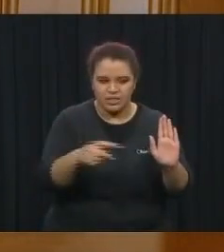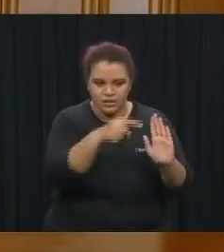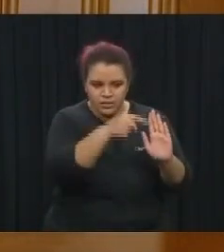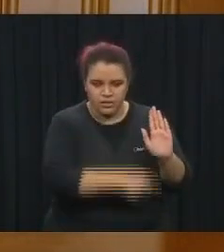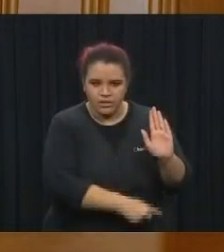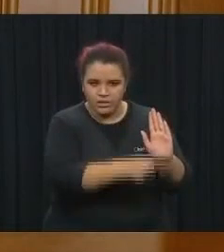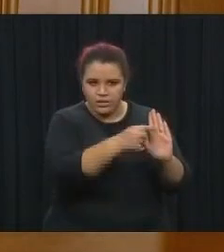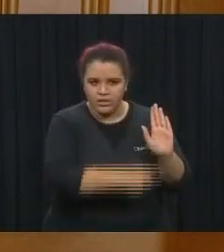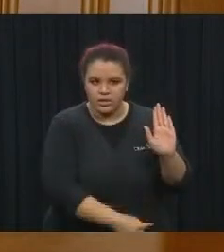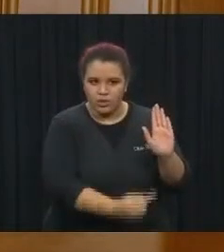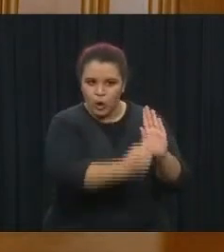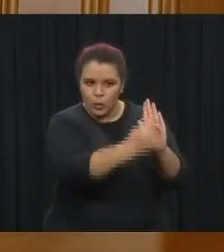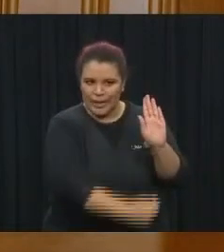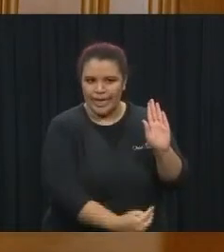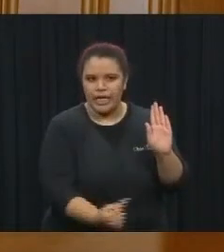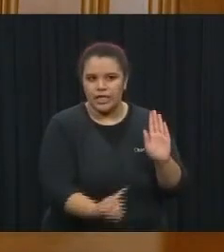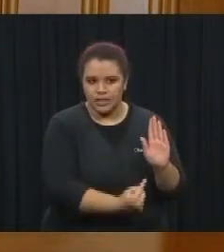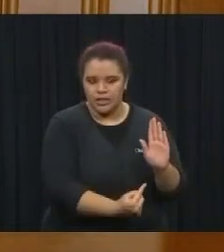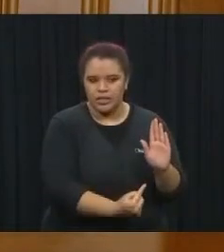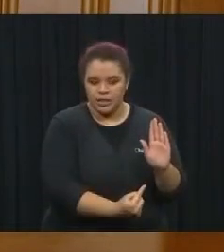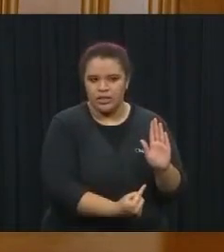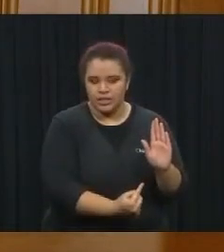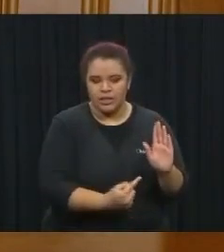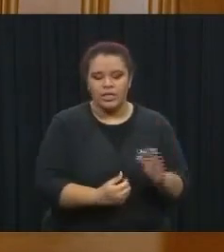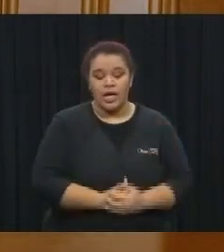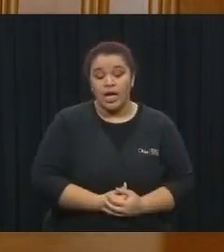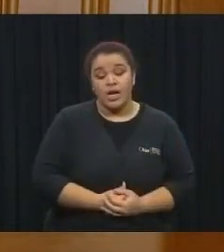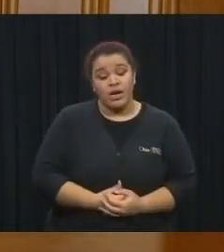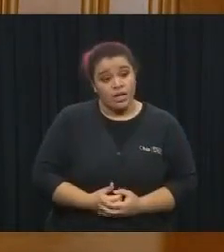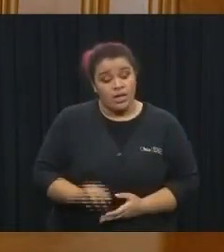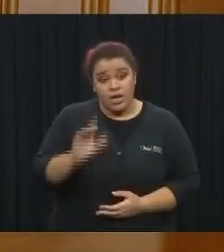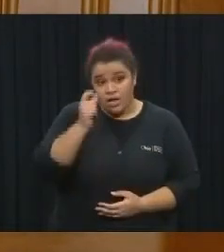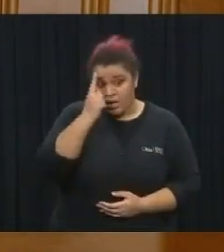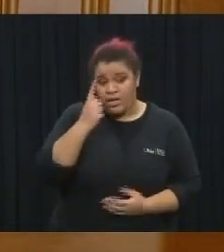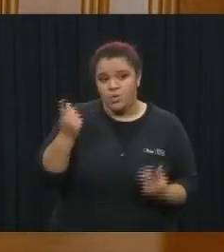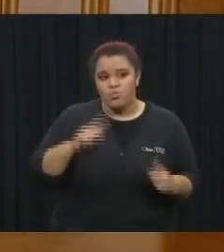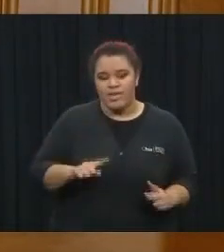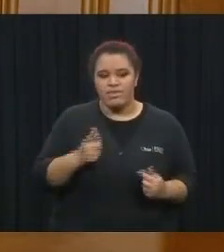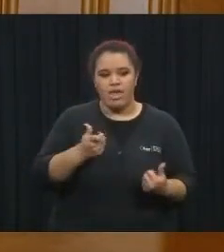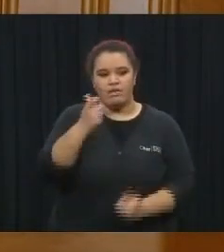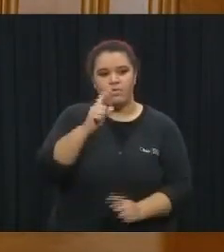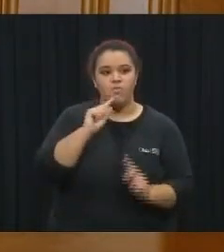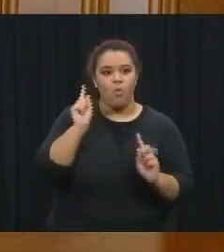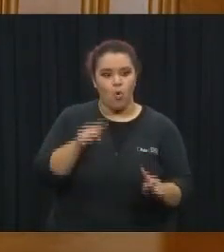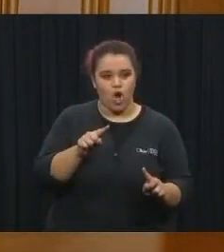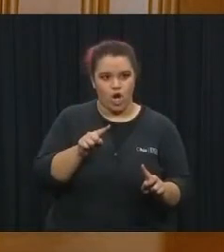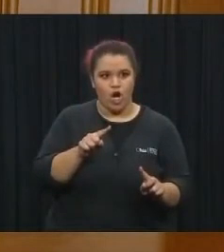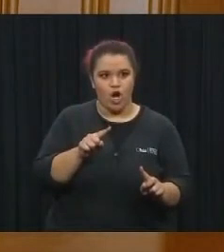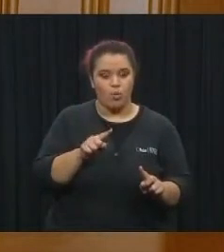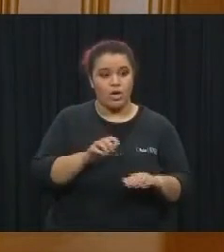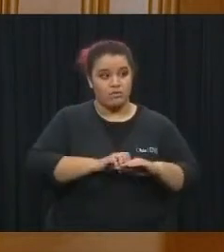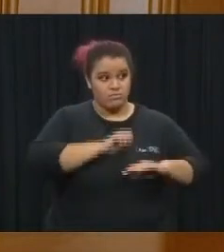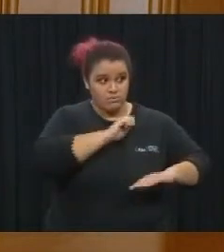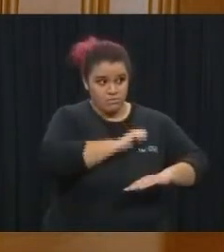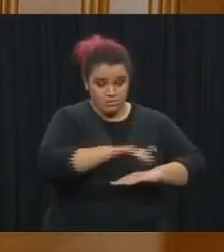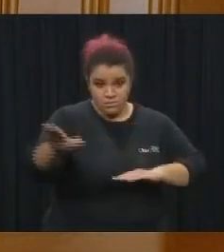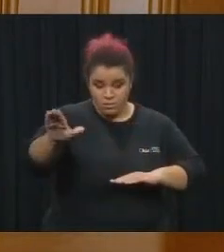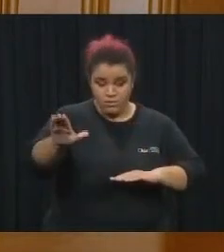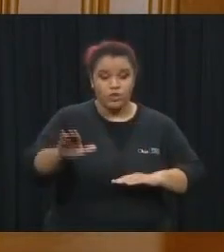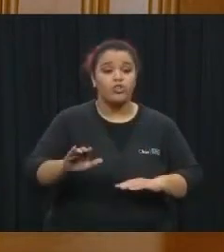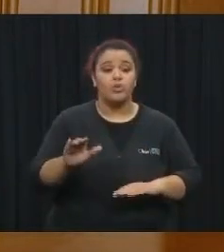I would point out that when that order went out to the abortion clinics, there